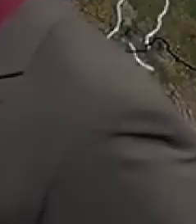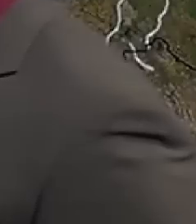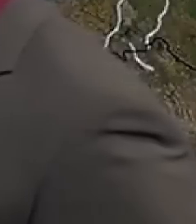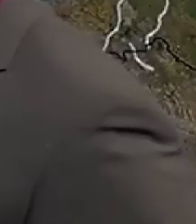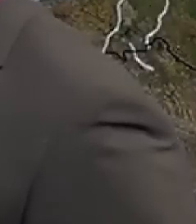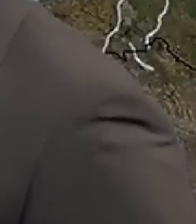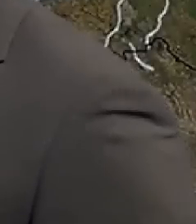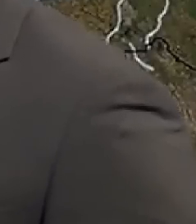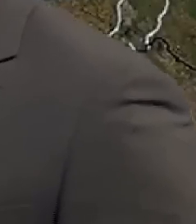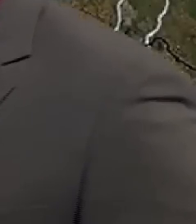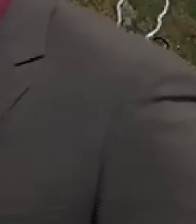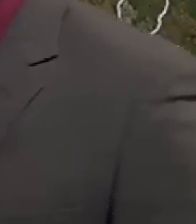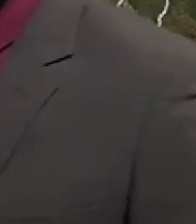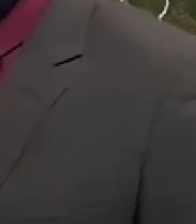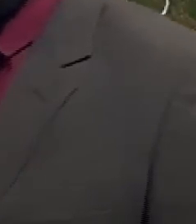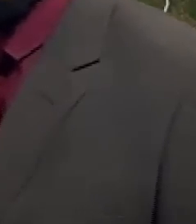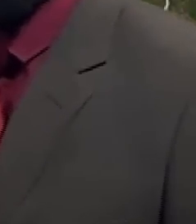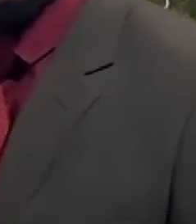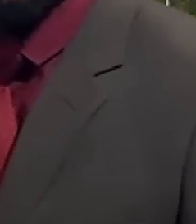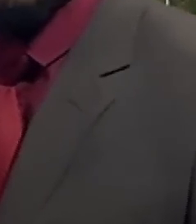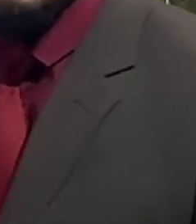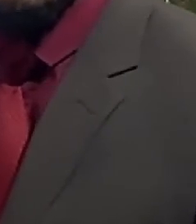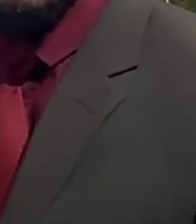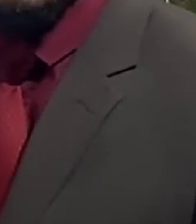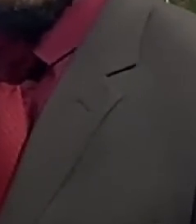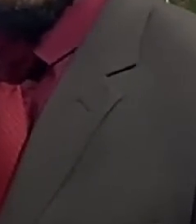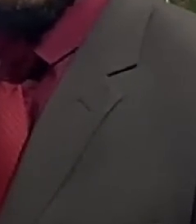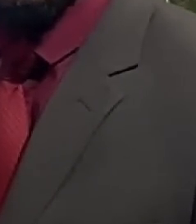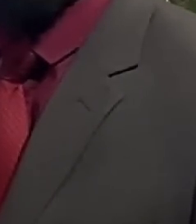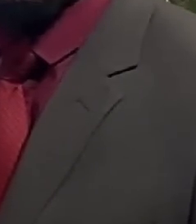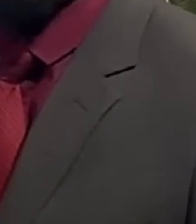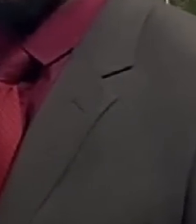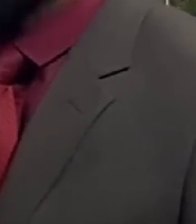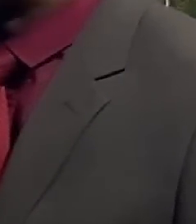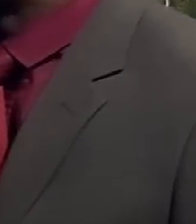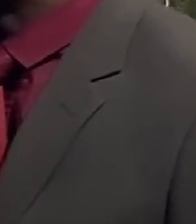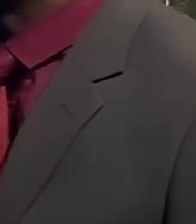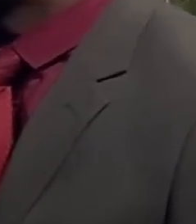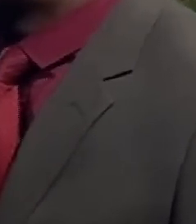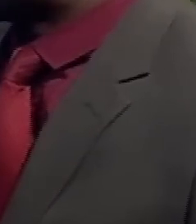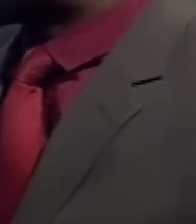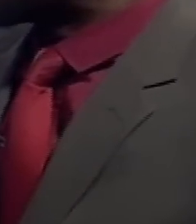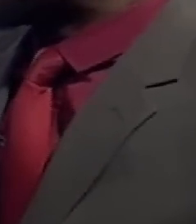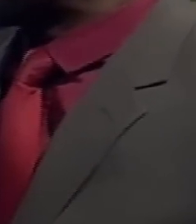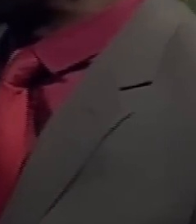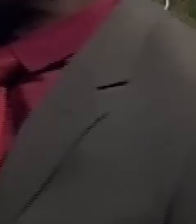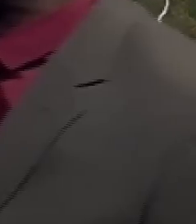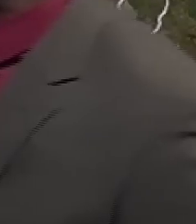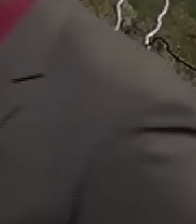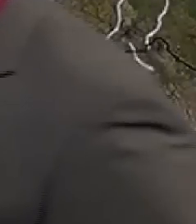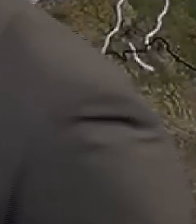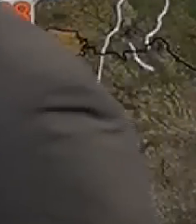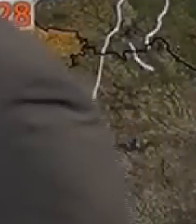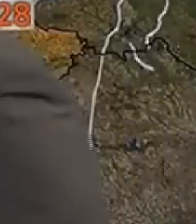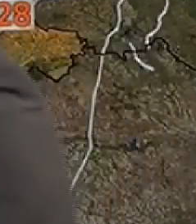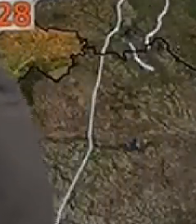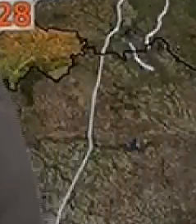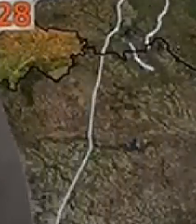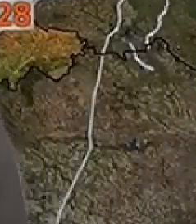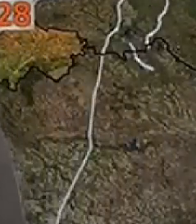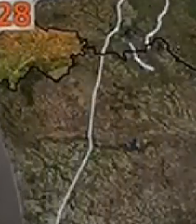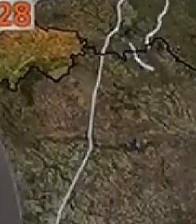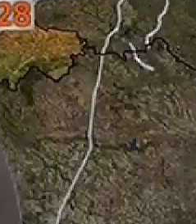ka Freiburg ya fitla hona ka Tostka e tla hlotshise hona ha isale gradi di rita fela ho mashome a mararo a sena metso ka Taung le hona ka